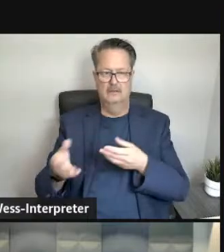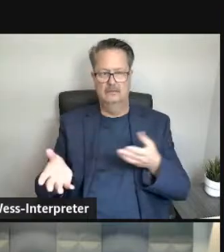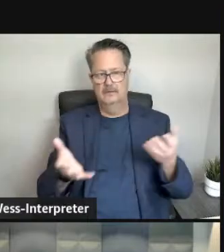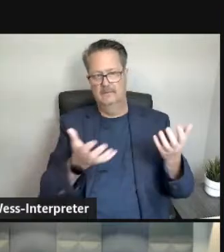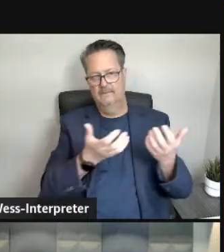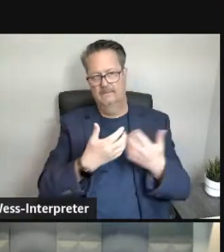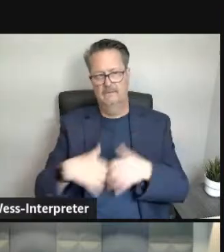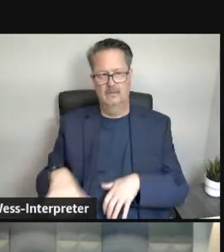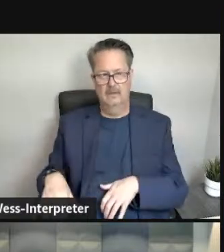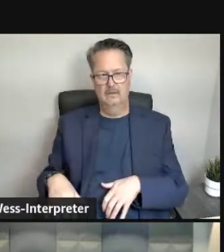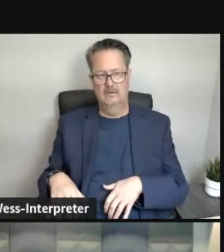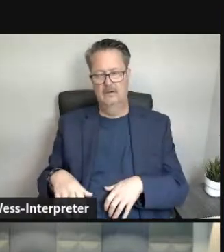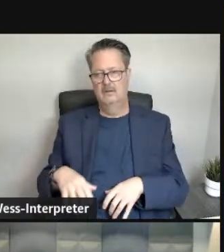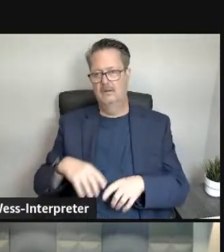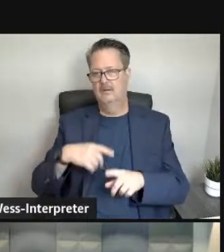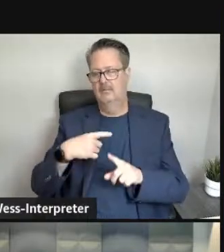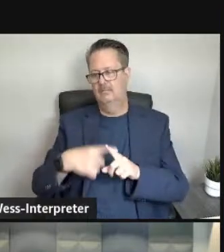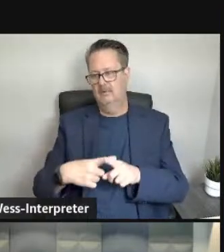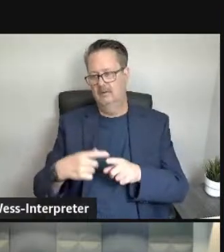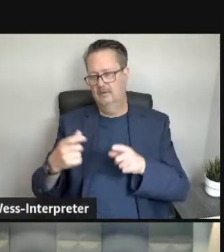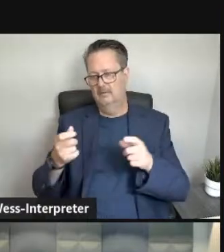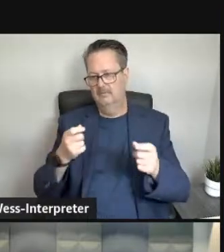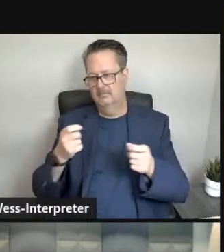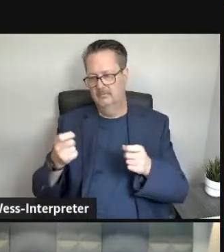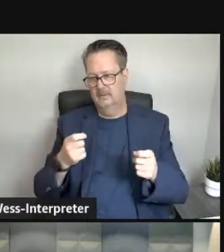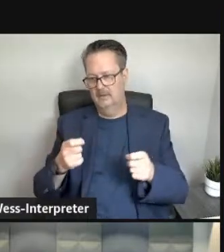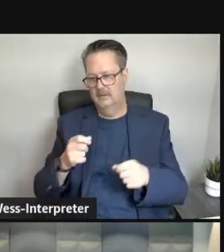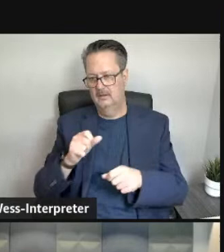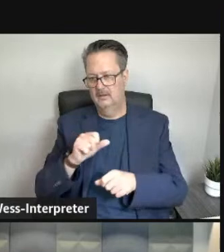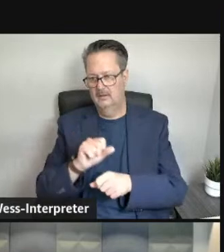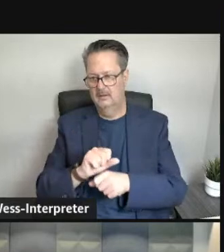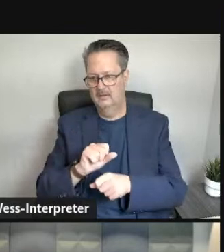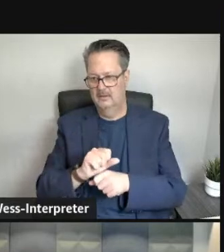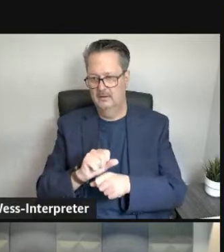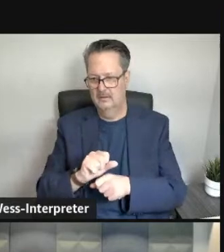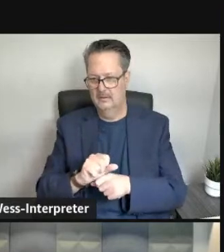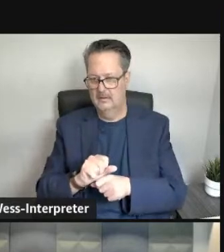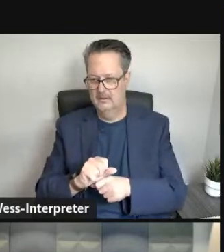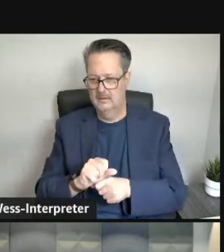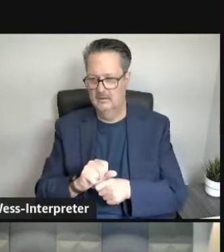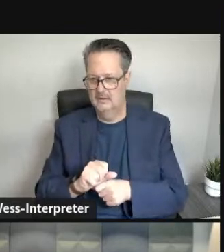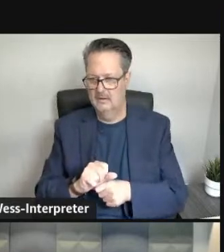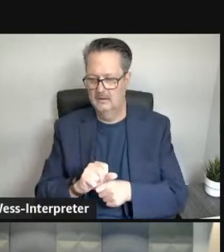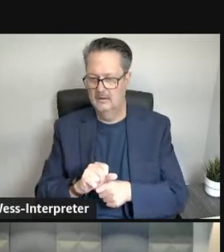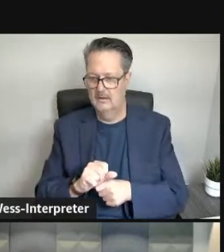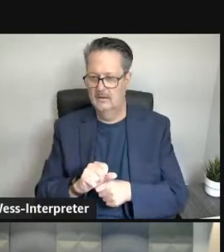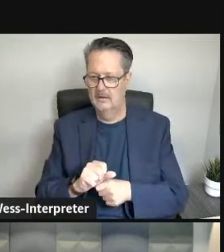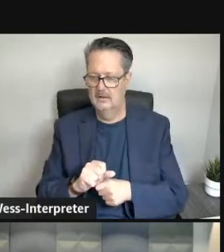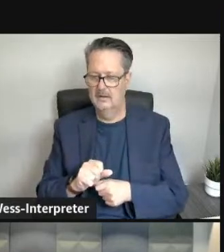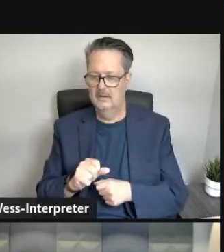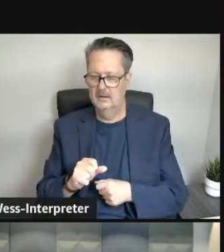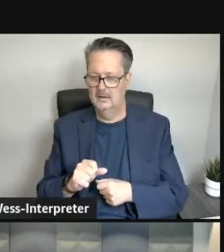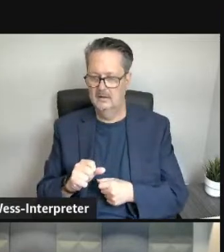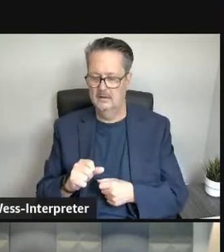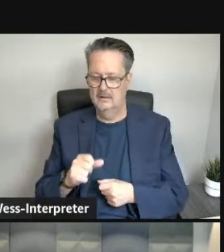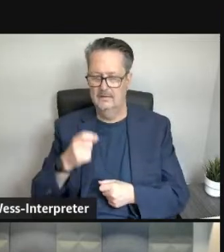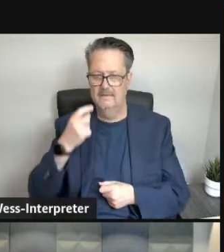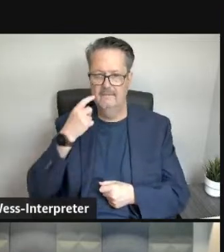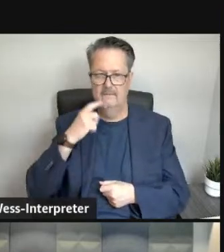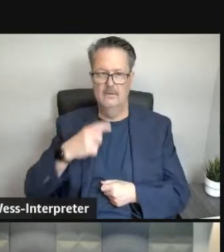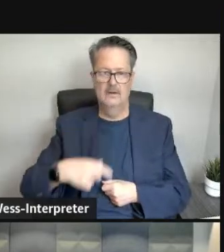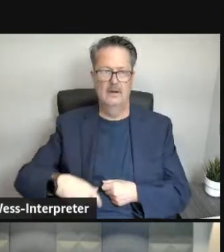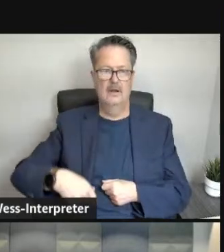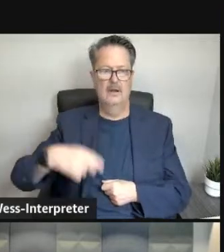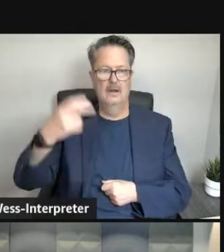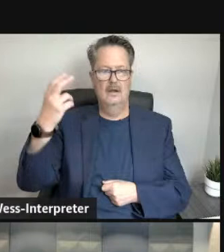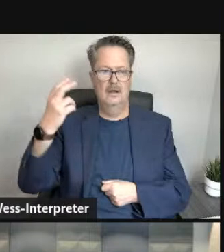Apache Airflow to manage and schedule jobs. They can also deploy Airflow on Kubernetes for high availability